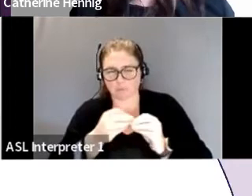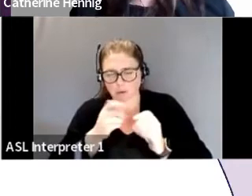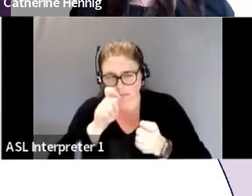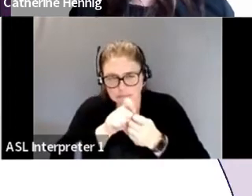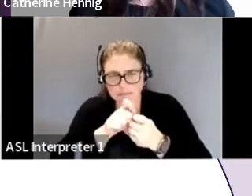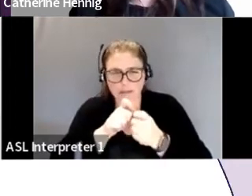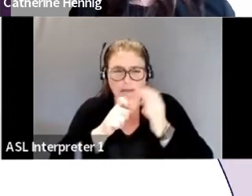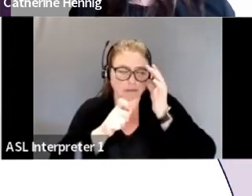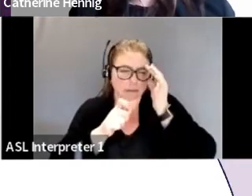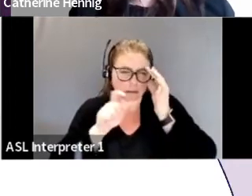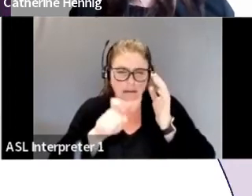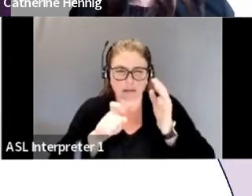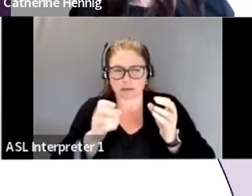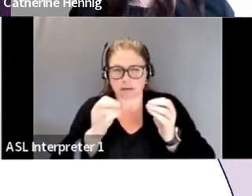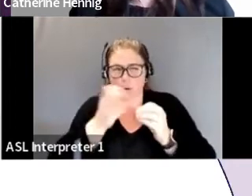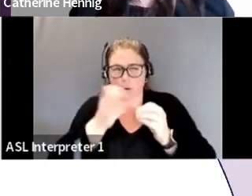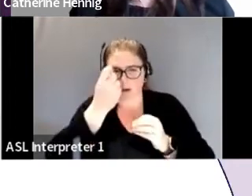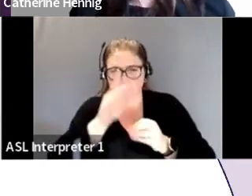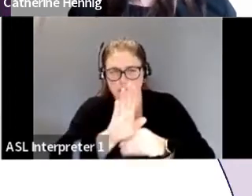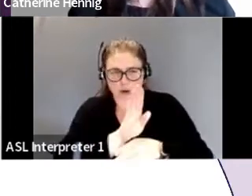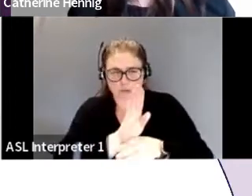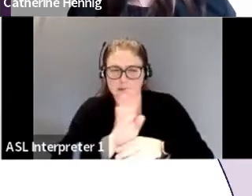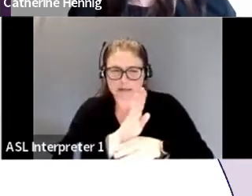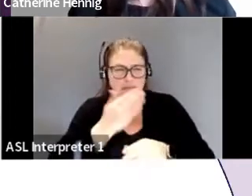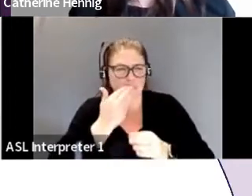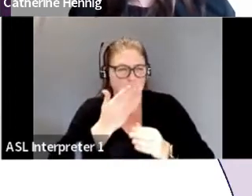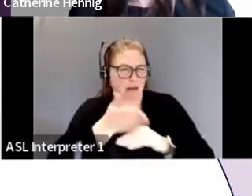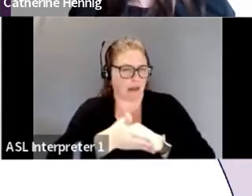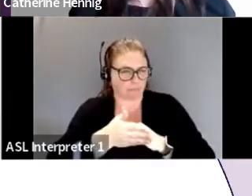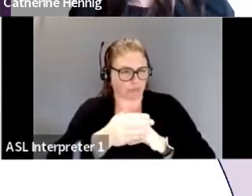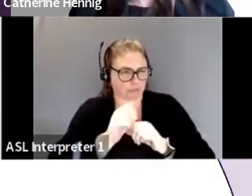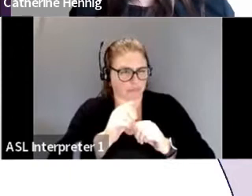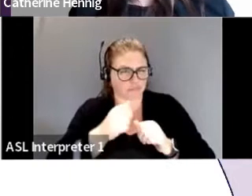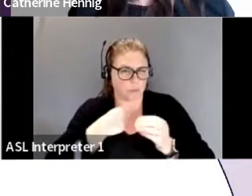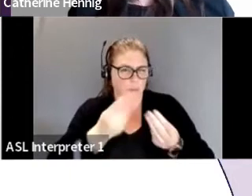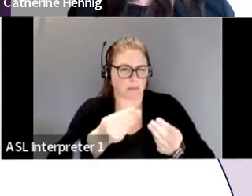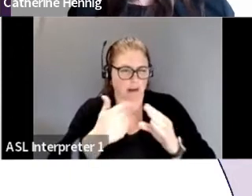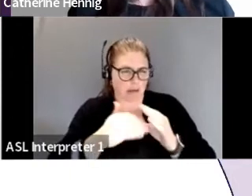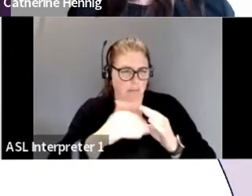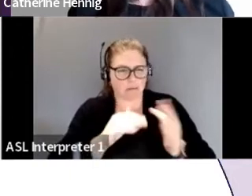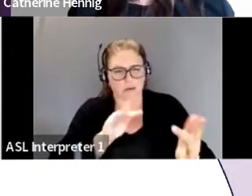little bit more in-depth understanding of your business, just because there's a lot of different factors that could come into play.